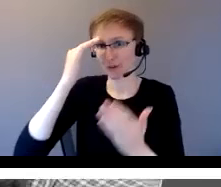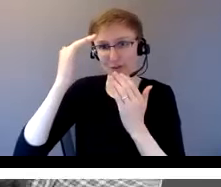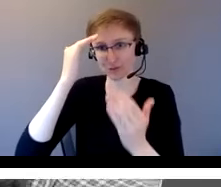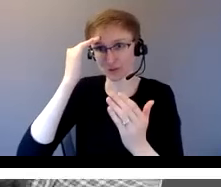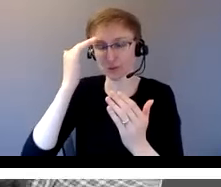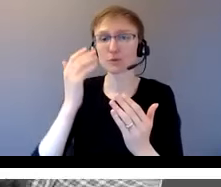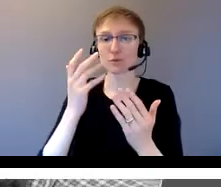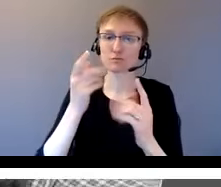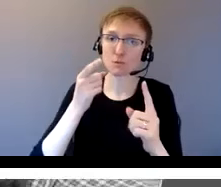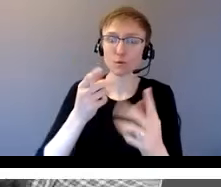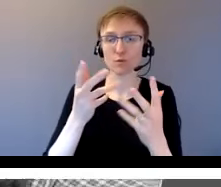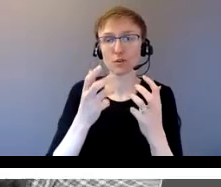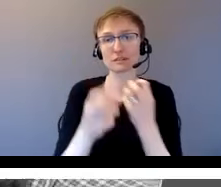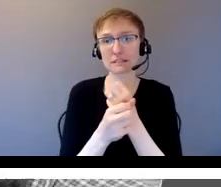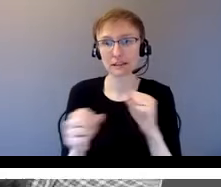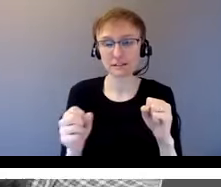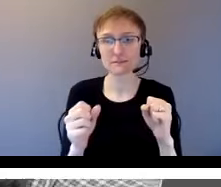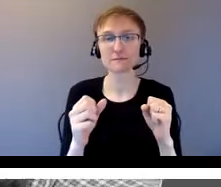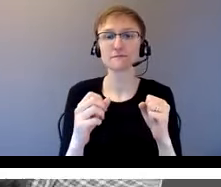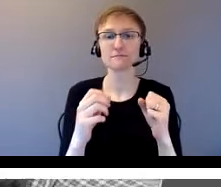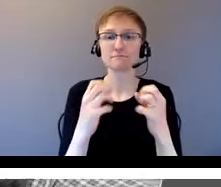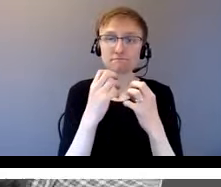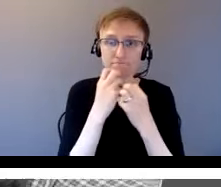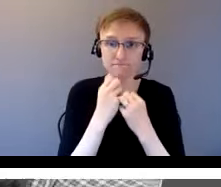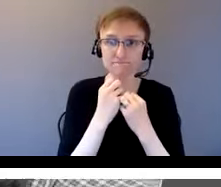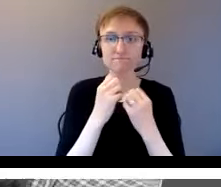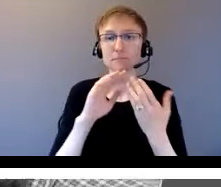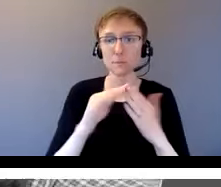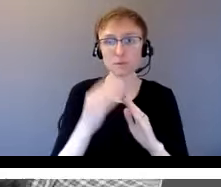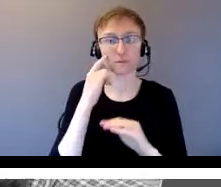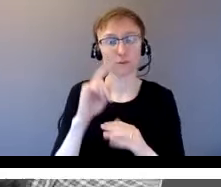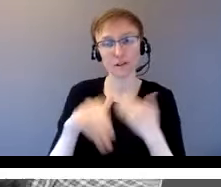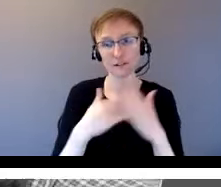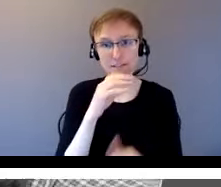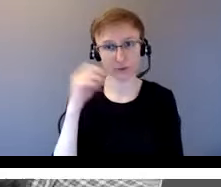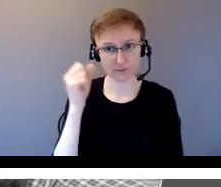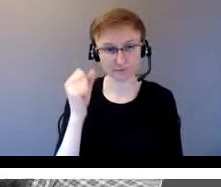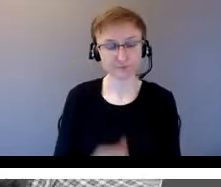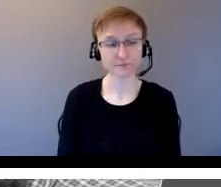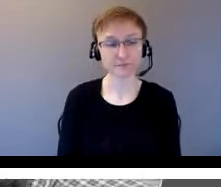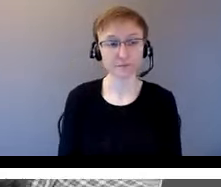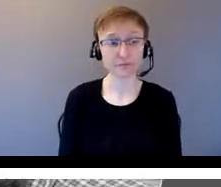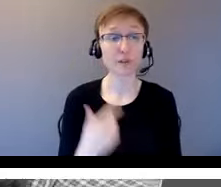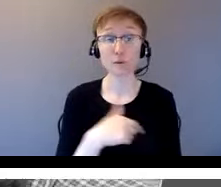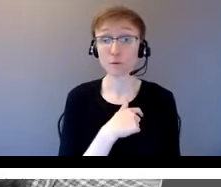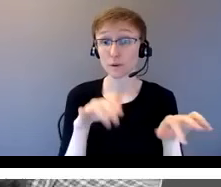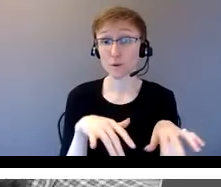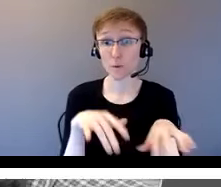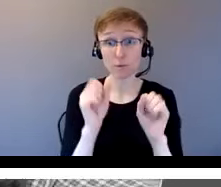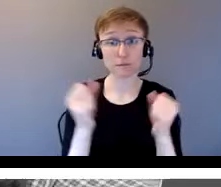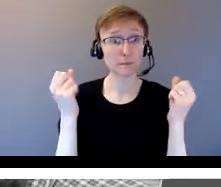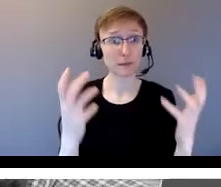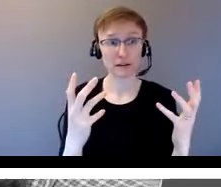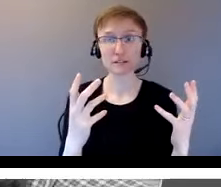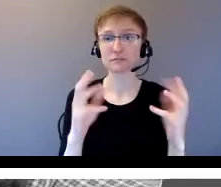So for those who are just joining us for the first time, Elder Abuse Prevention Ontario has been hosting many sessions throughout the past